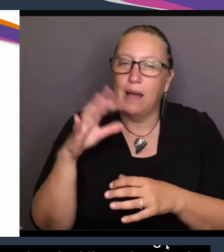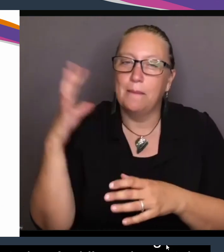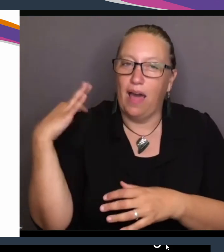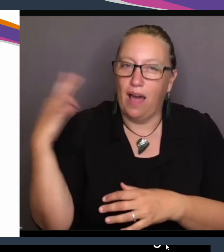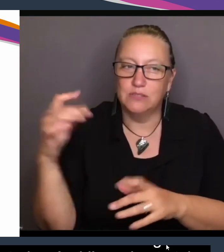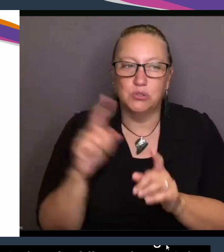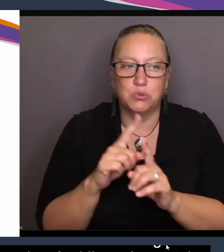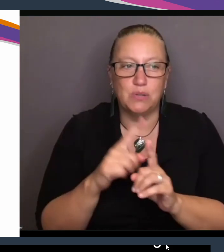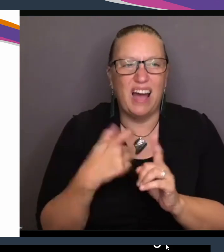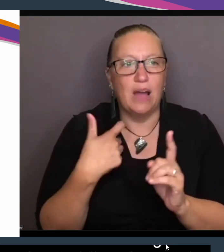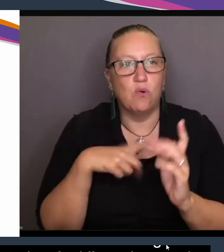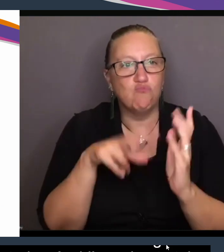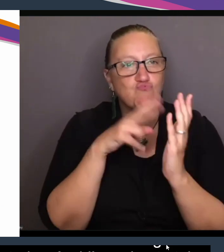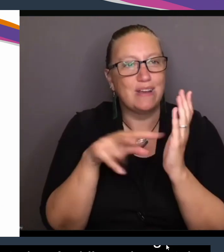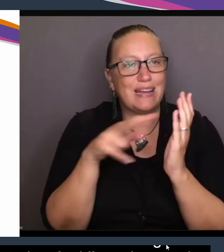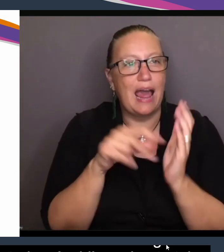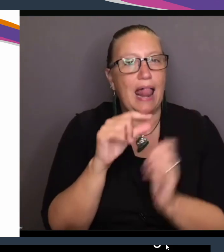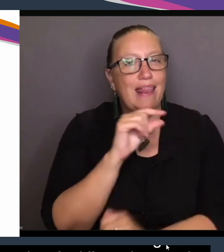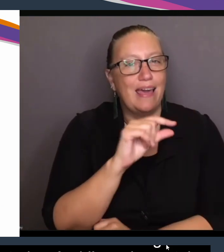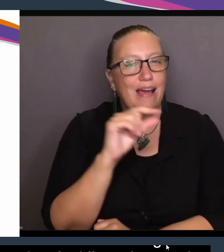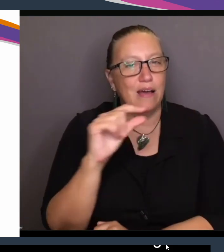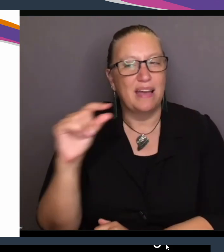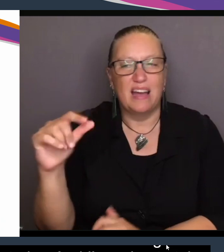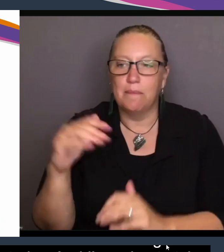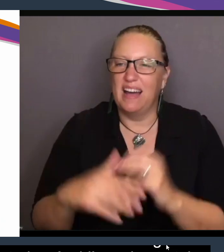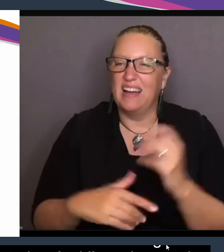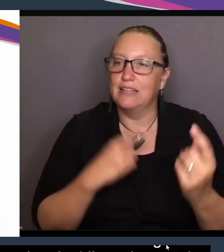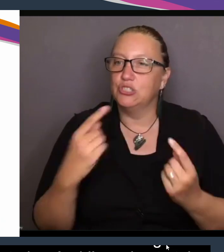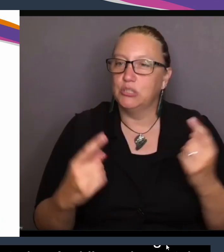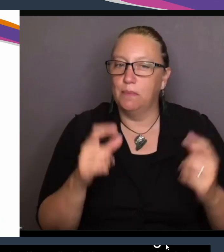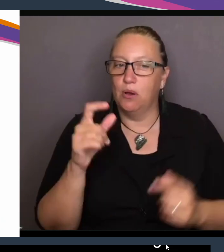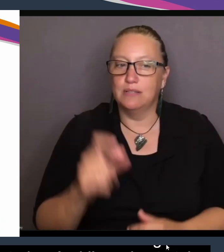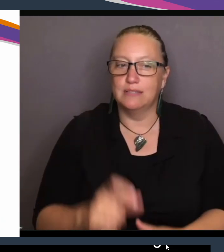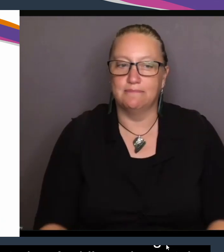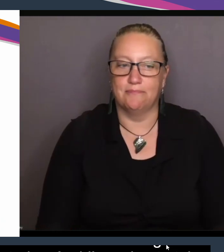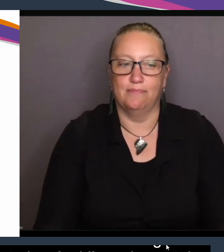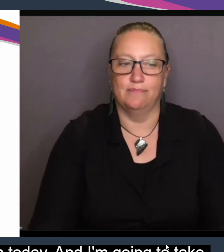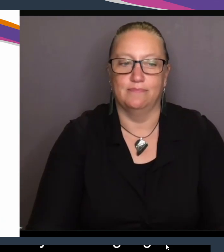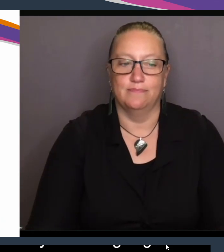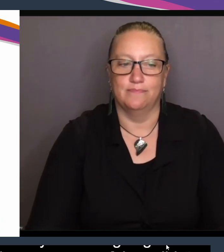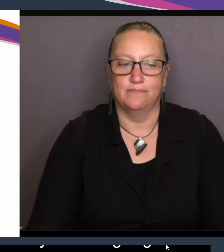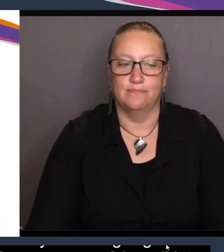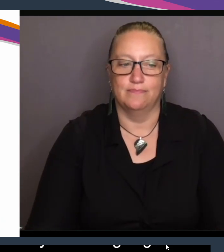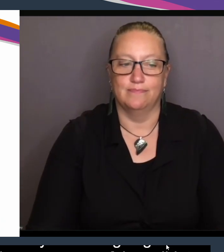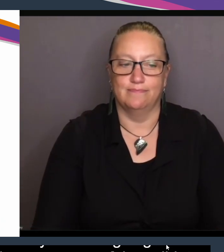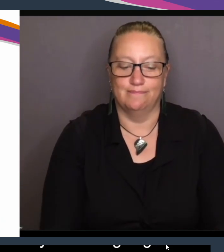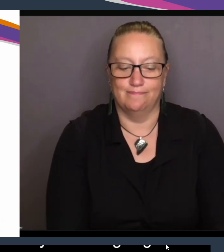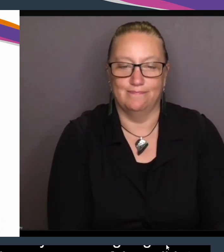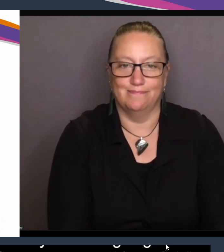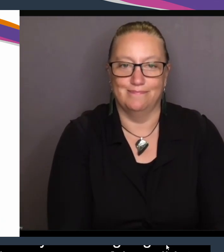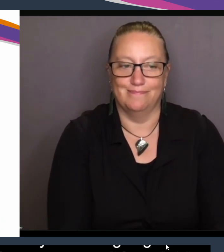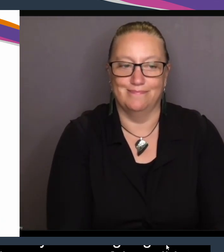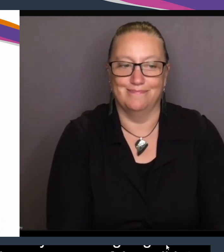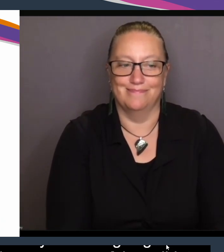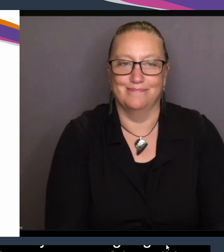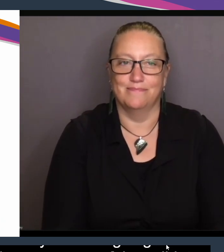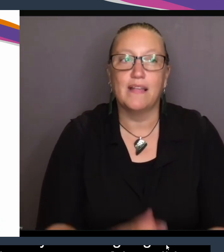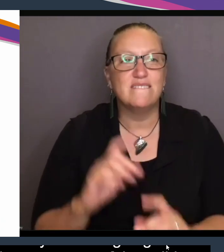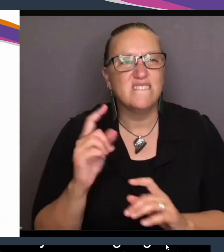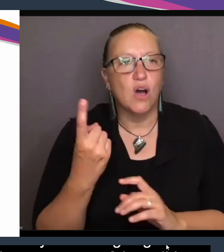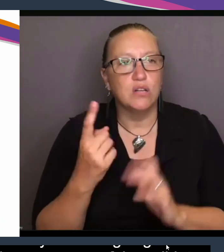bit about each person, and so bear with me because this is really important. So our first candidate is